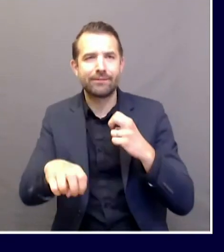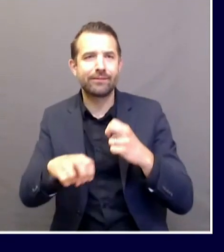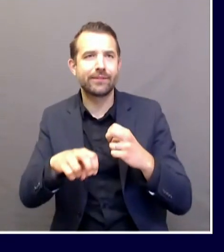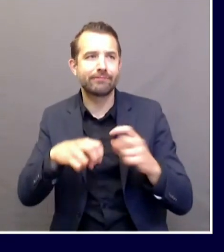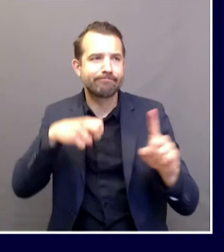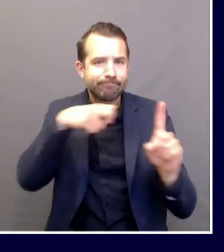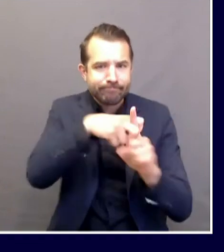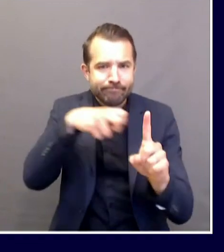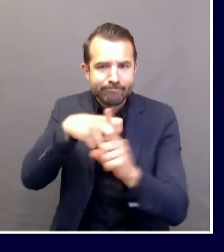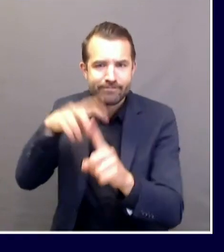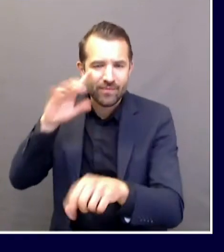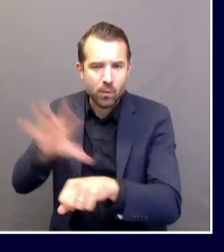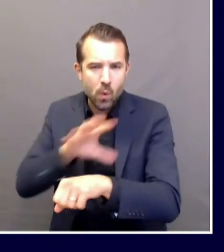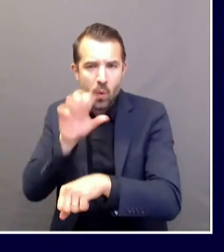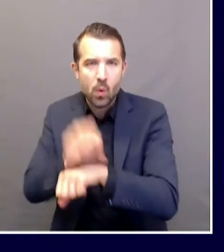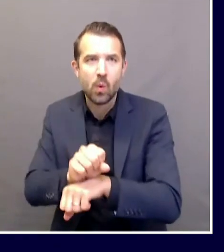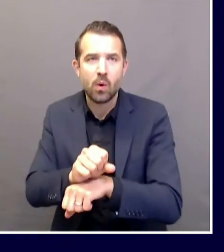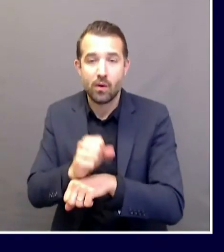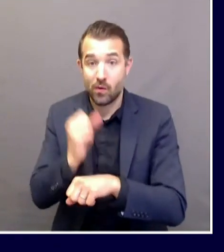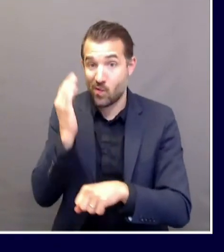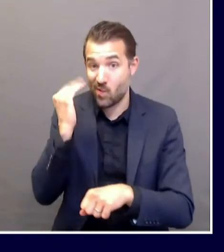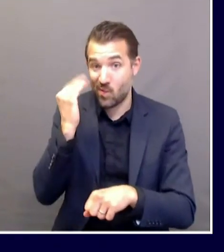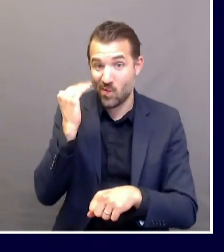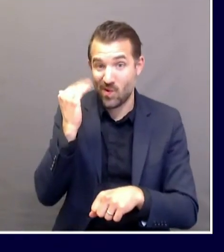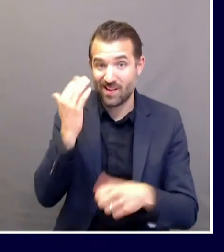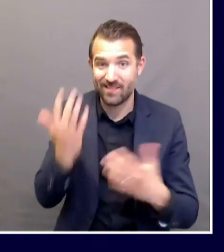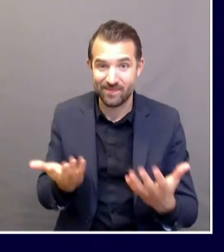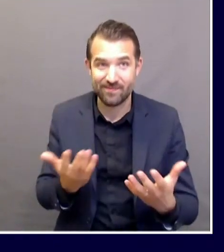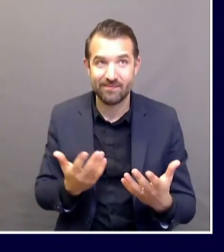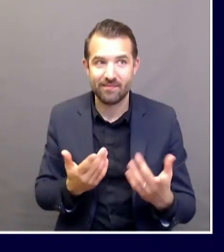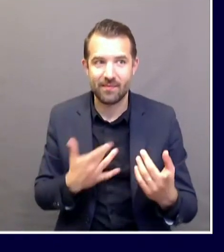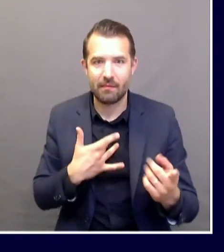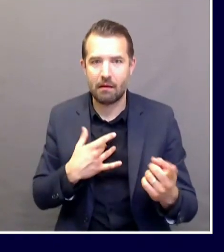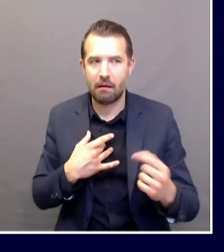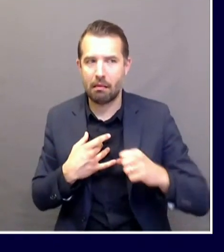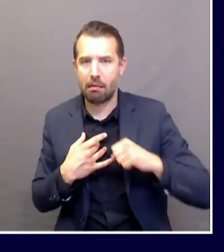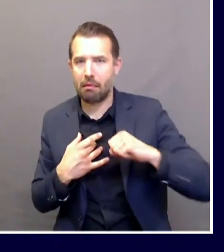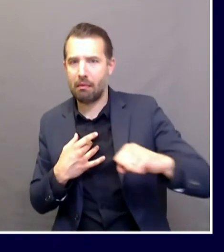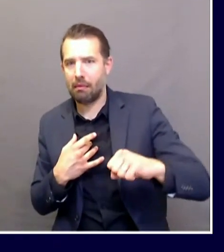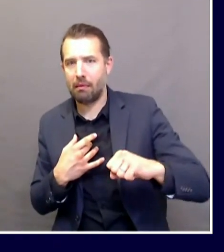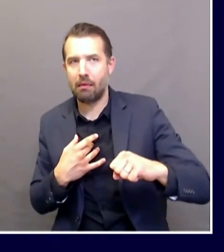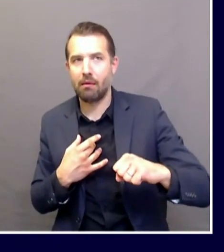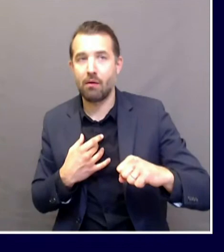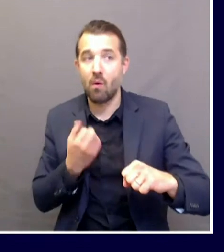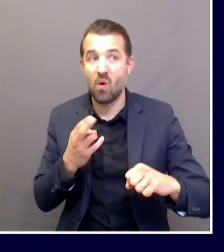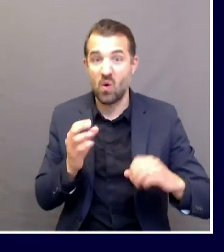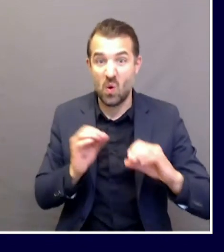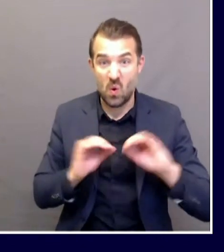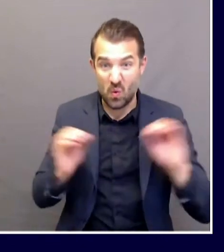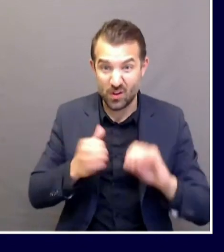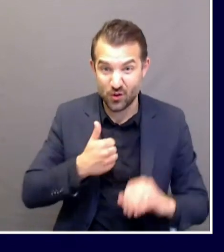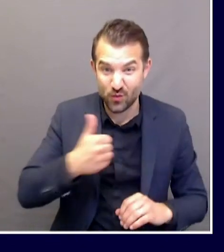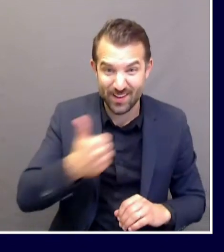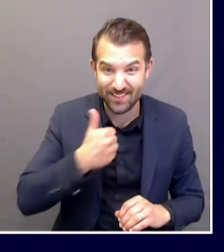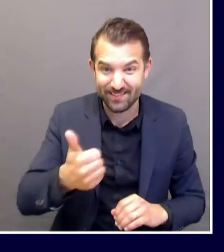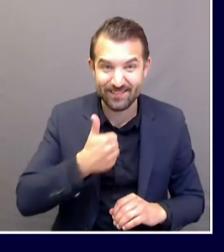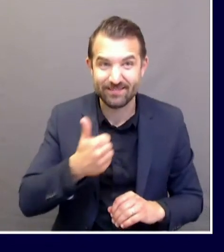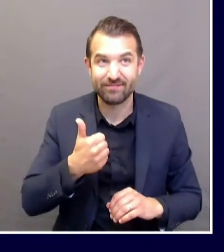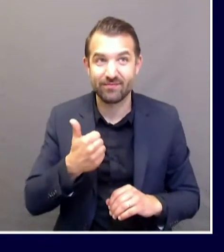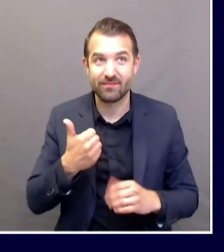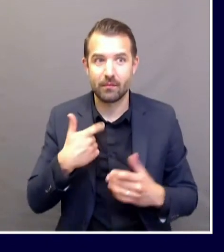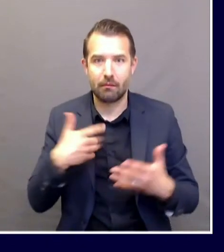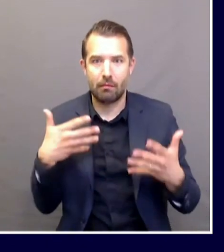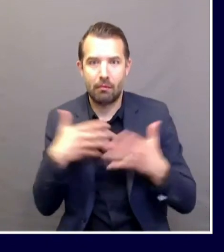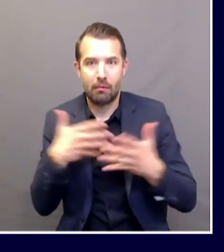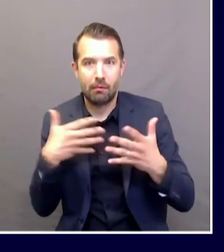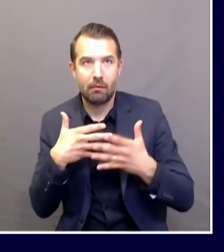Maybe they don't have the transportation needed to get there. We also saw that there were groups like independent pharmacists who were